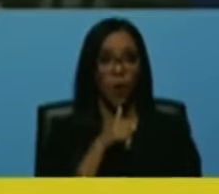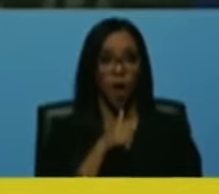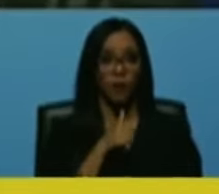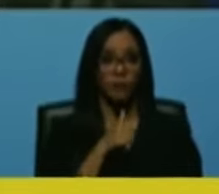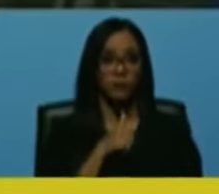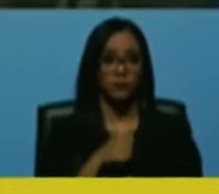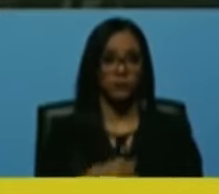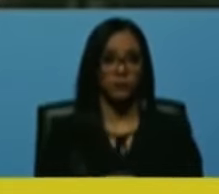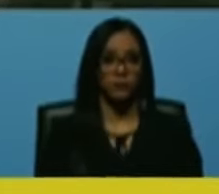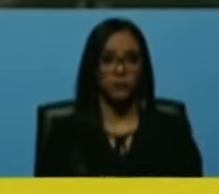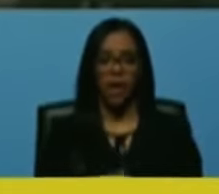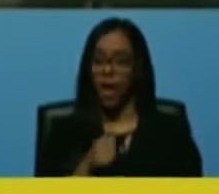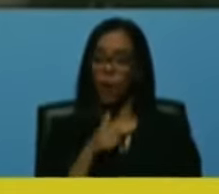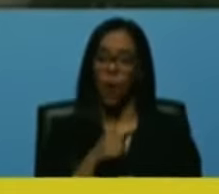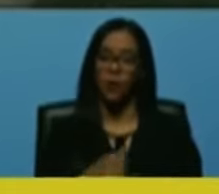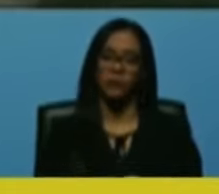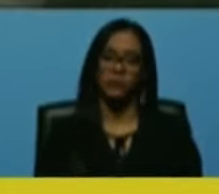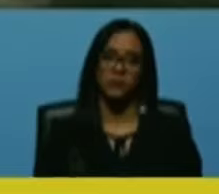Water.